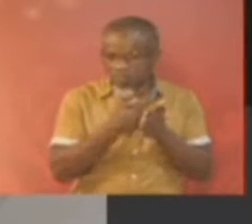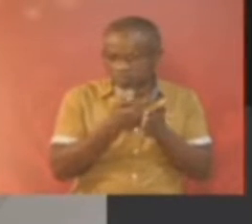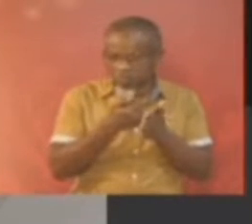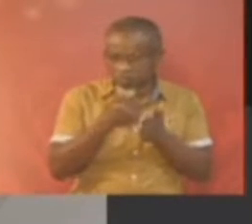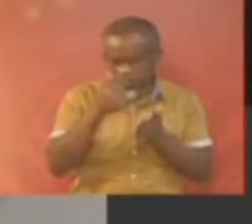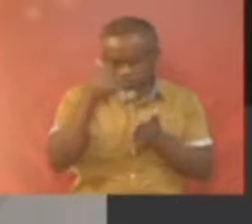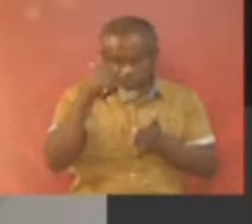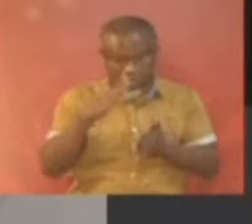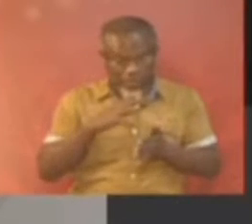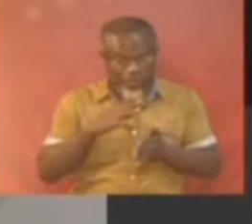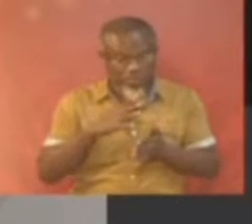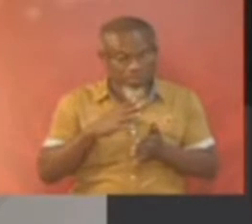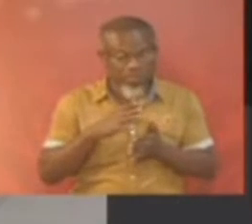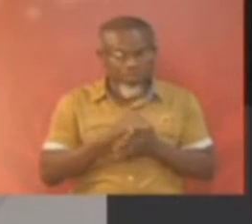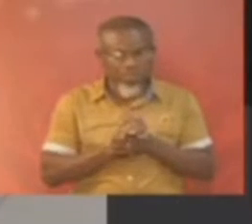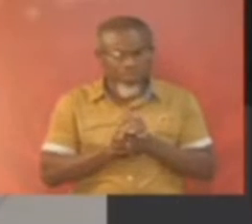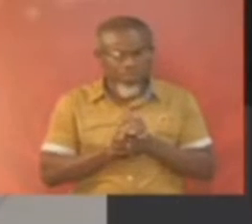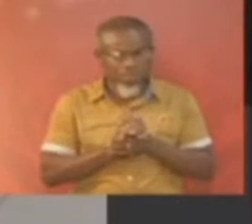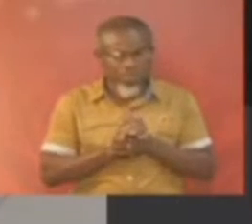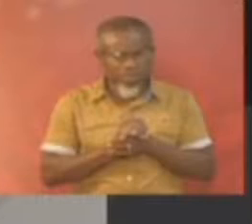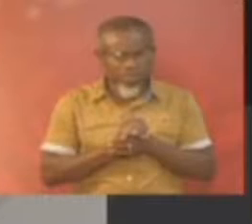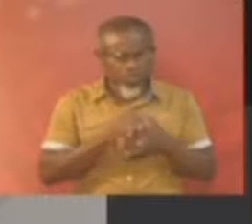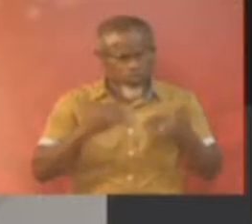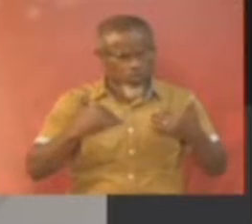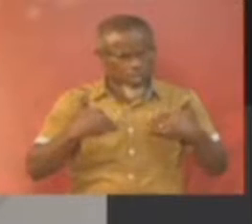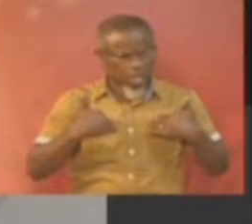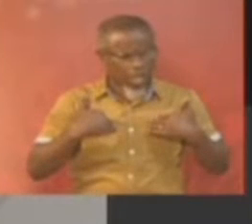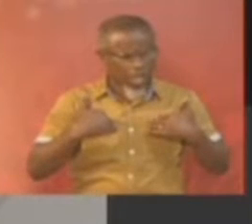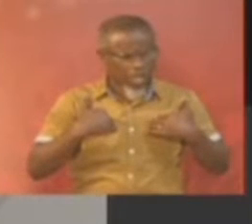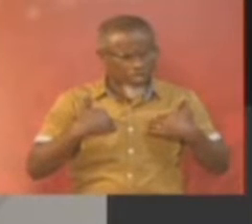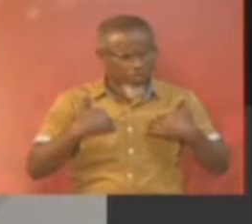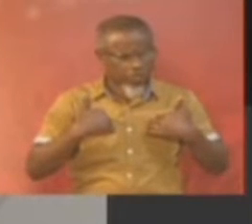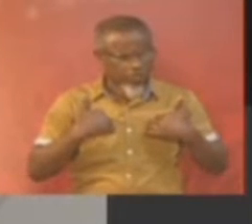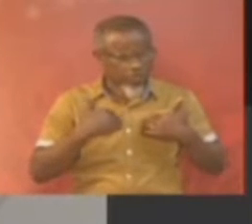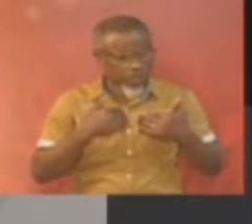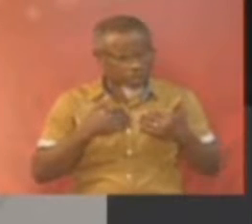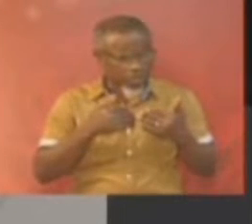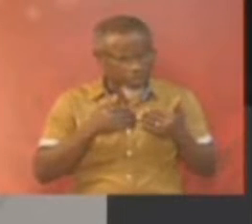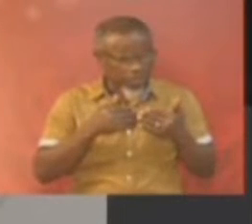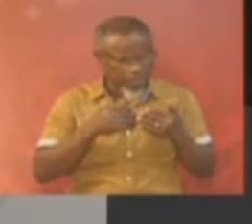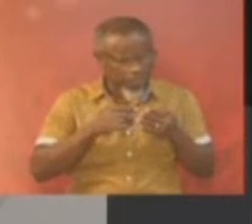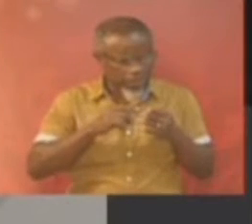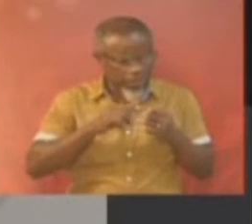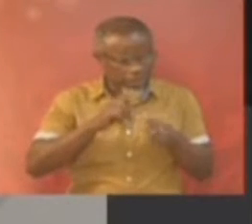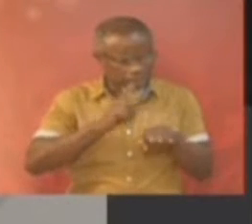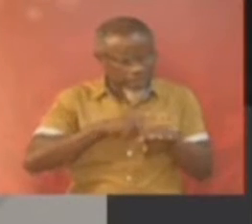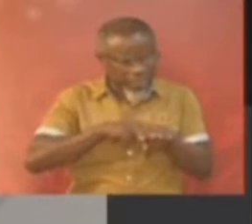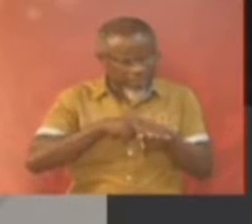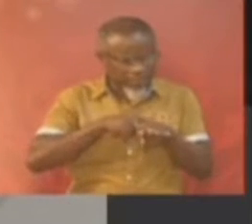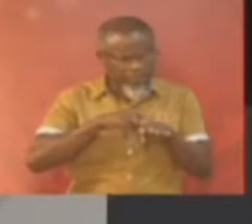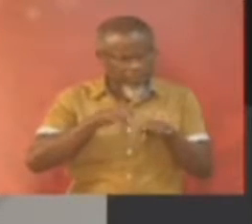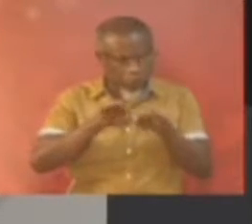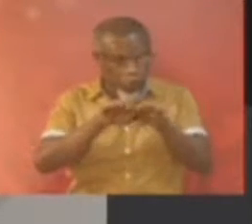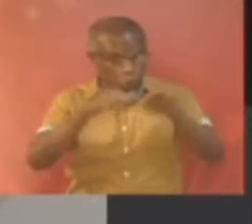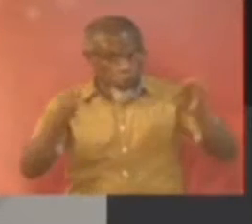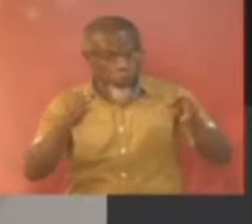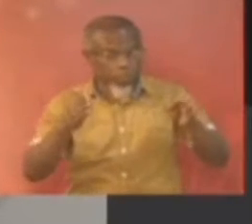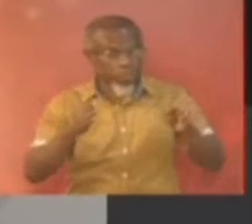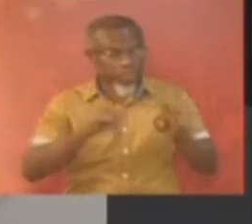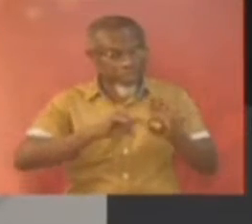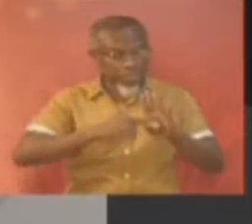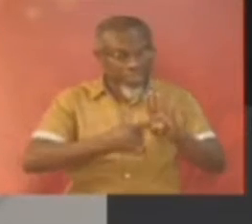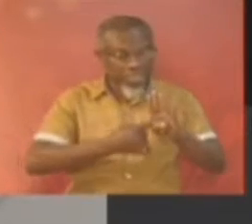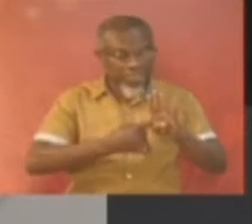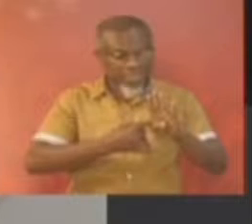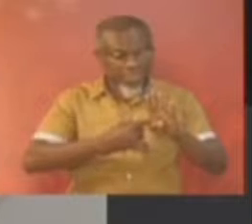Finder app that you spoke about, do you have a timeline as to when it would be launched? And trying to sneak in